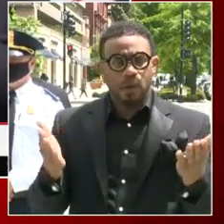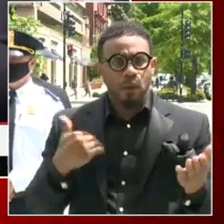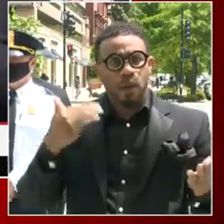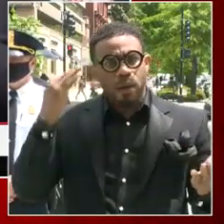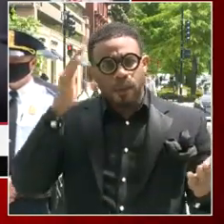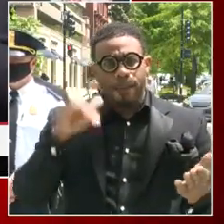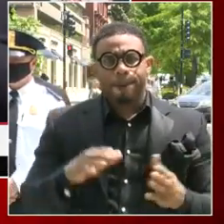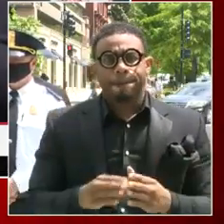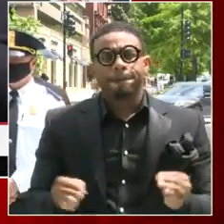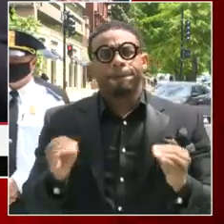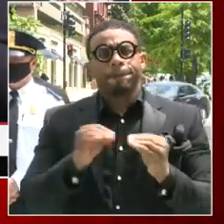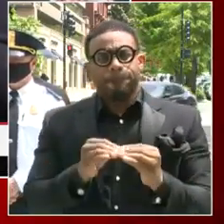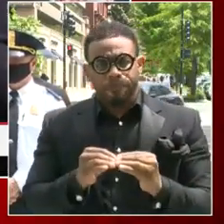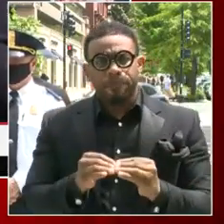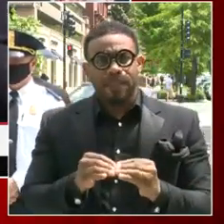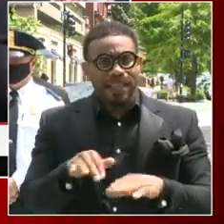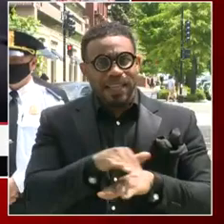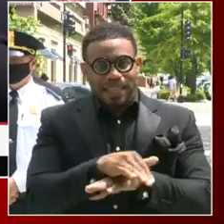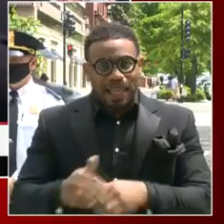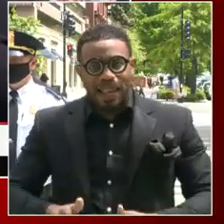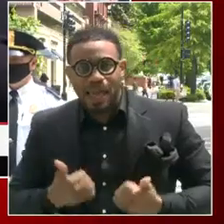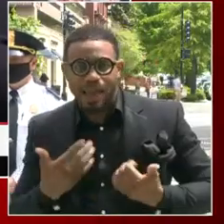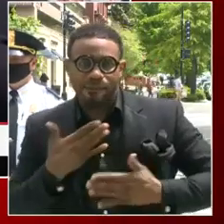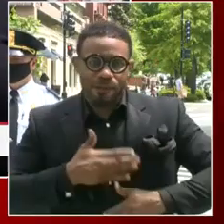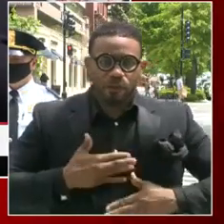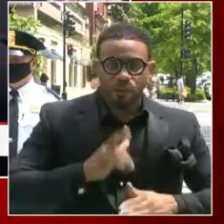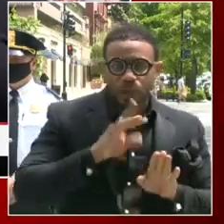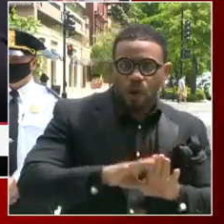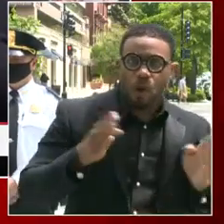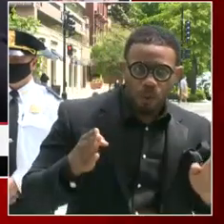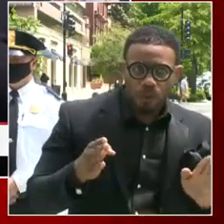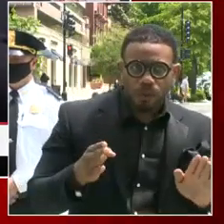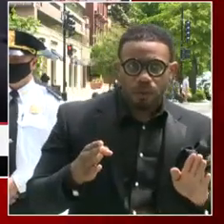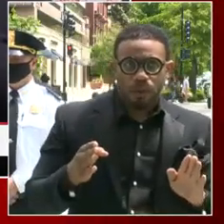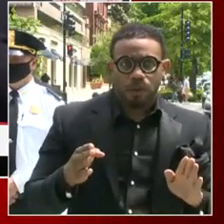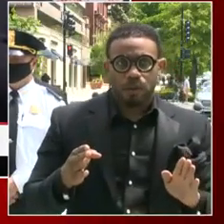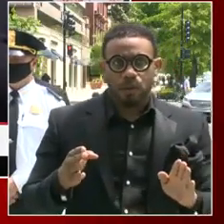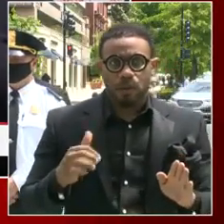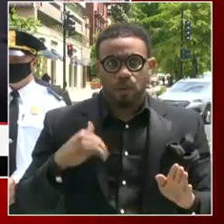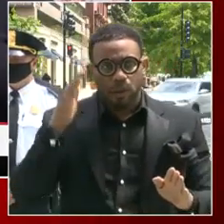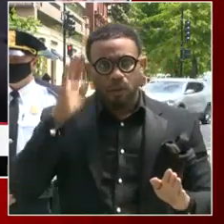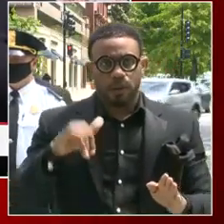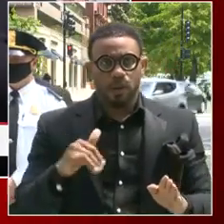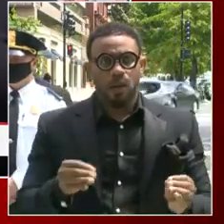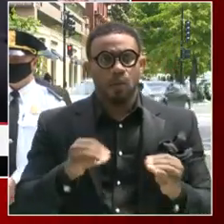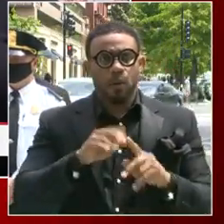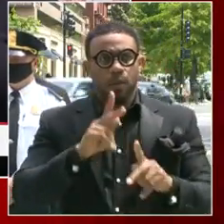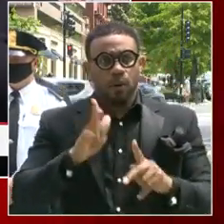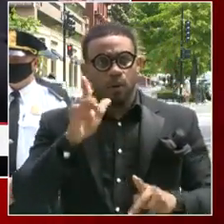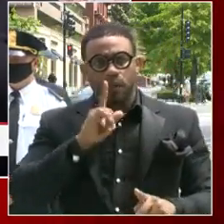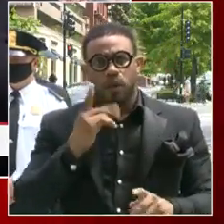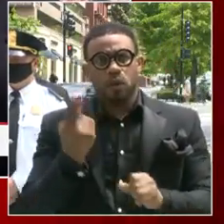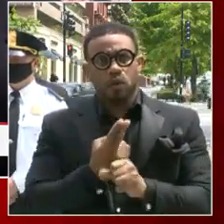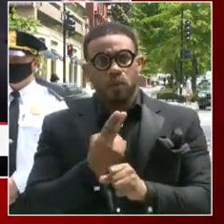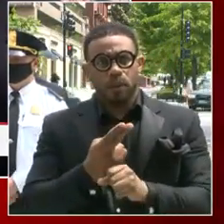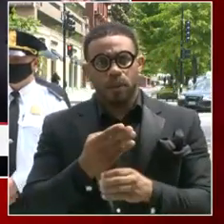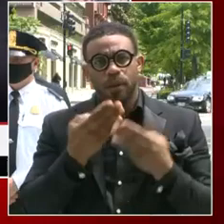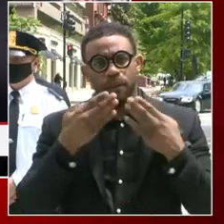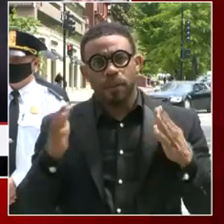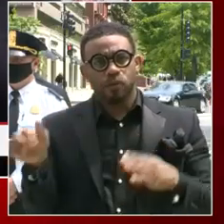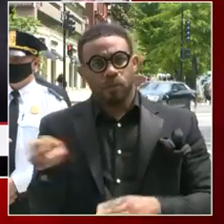We know that more nightlife and entertainment will be opening, and we know that more people are going to be using